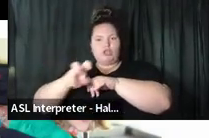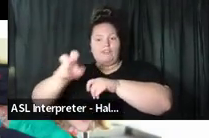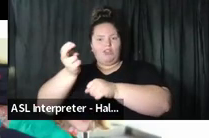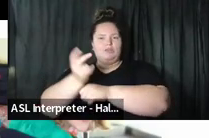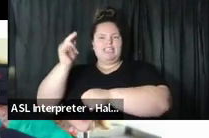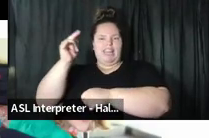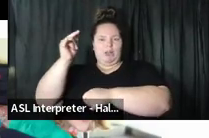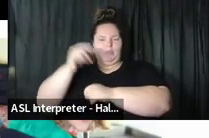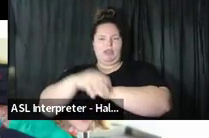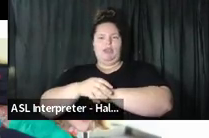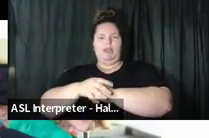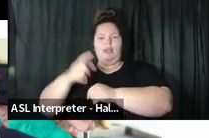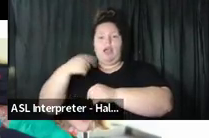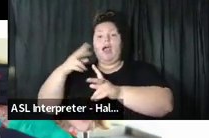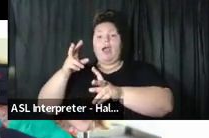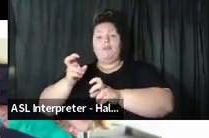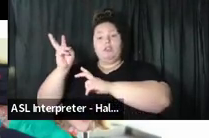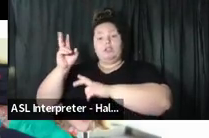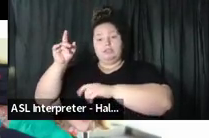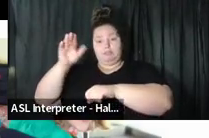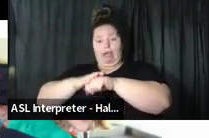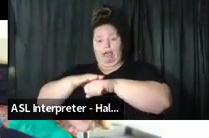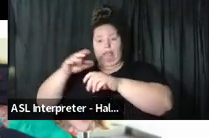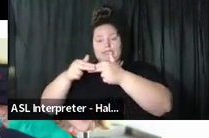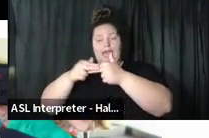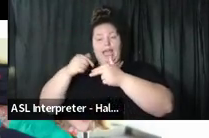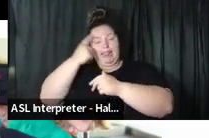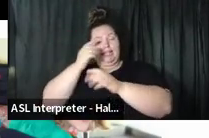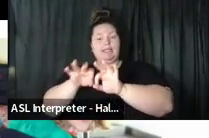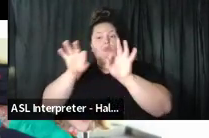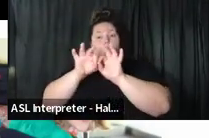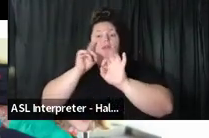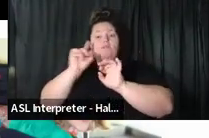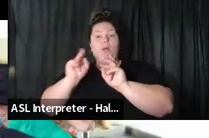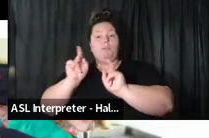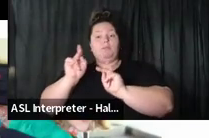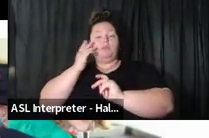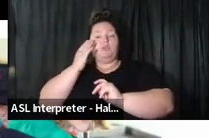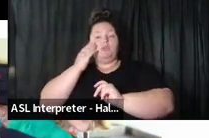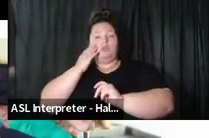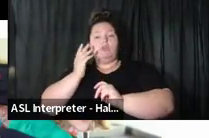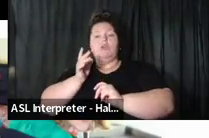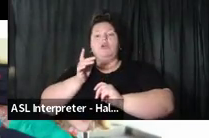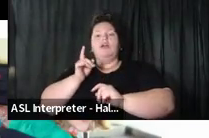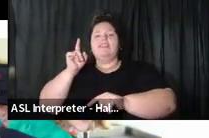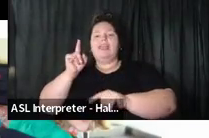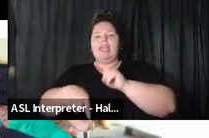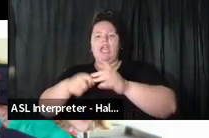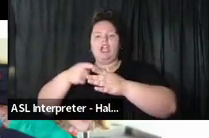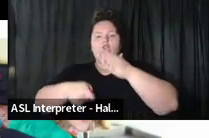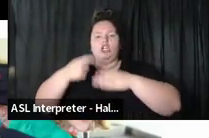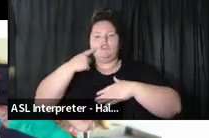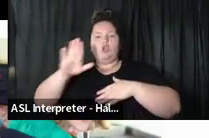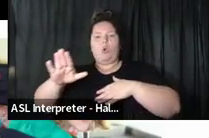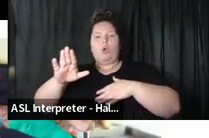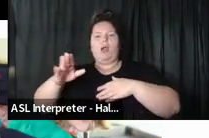I put this on the slide because I think it's important for people to know that airlines cannot charge for your mobility equipment. So